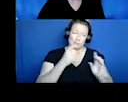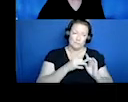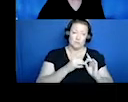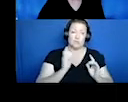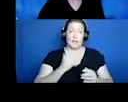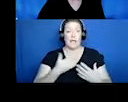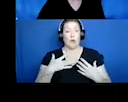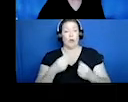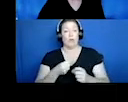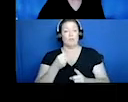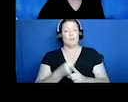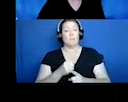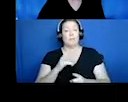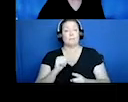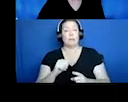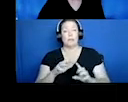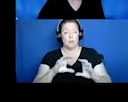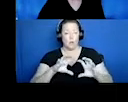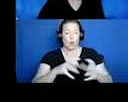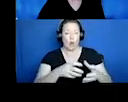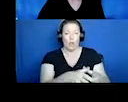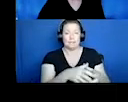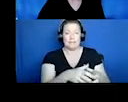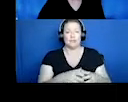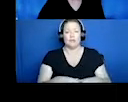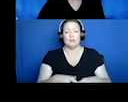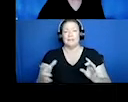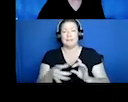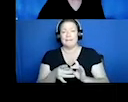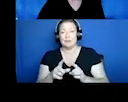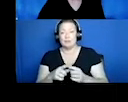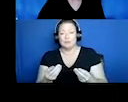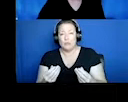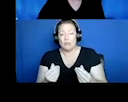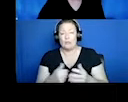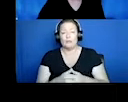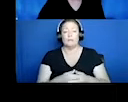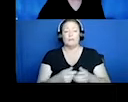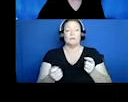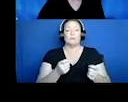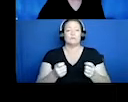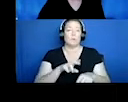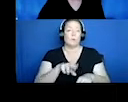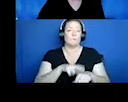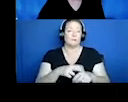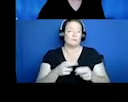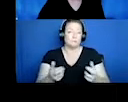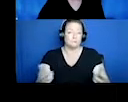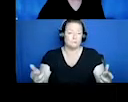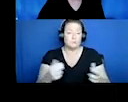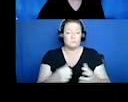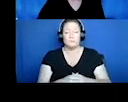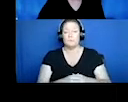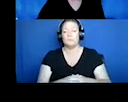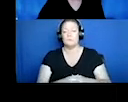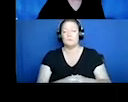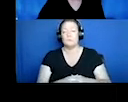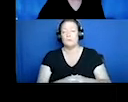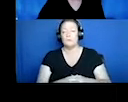is impacted by colonization, connection to land, control of our natural resources,